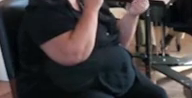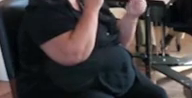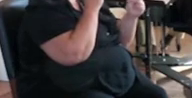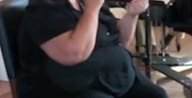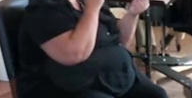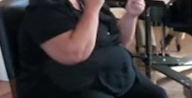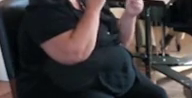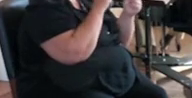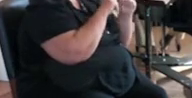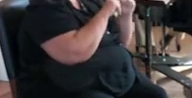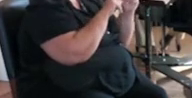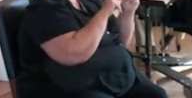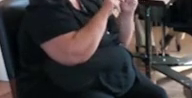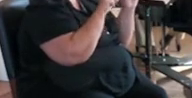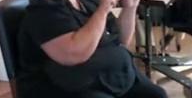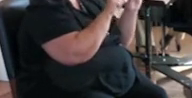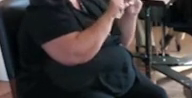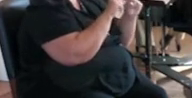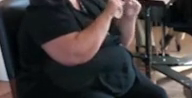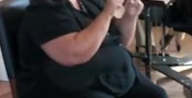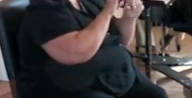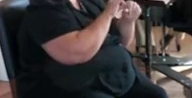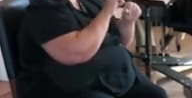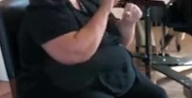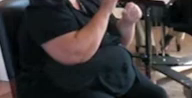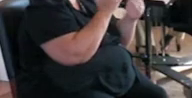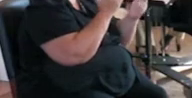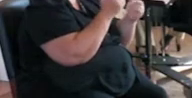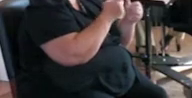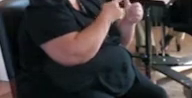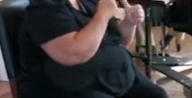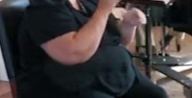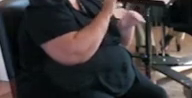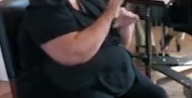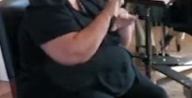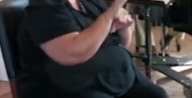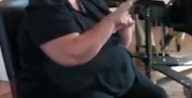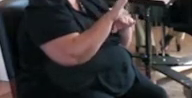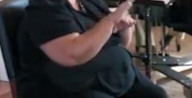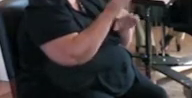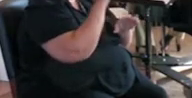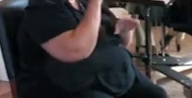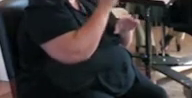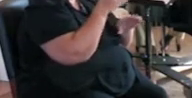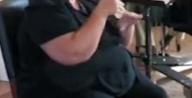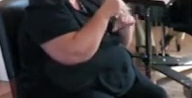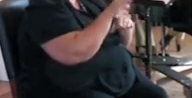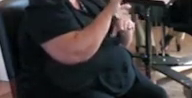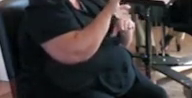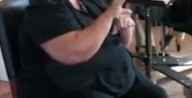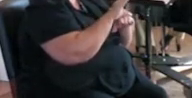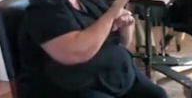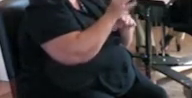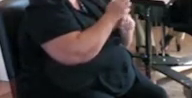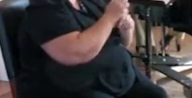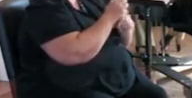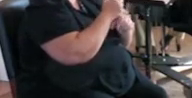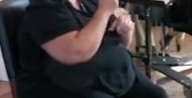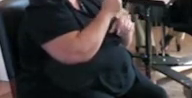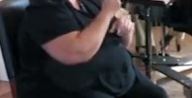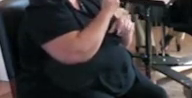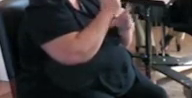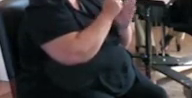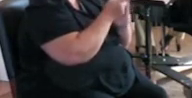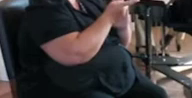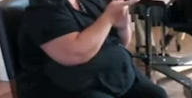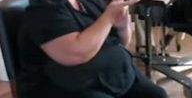we have here at First Church. This afternoon, directly after church, get yourself a few minutes to grab some coffee or something, but we've got snacks